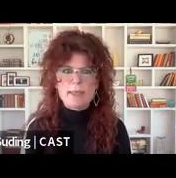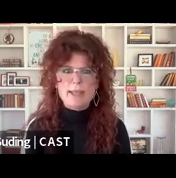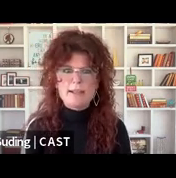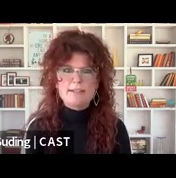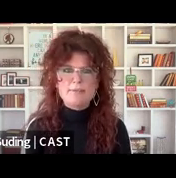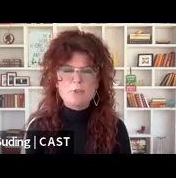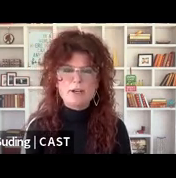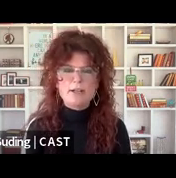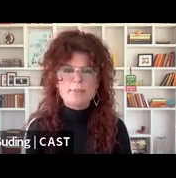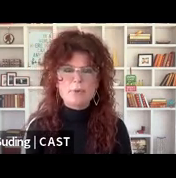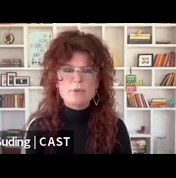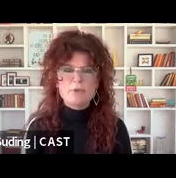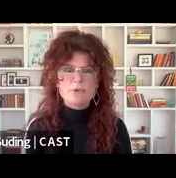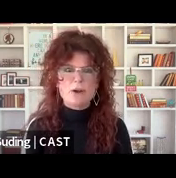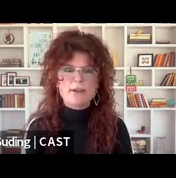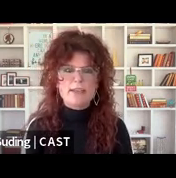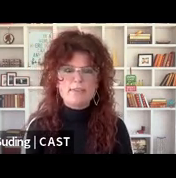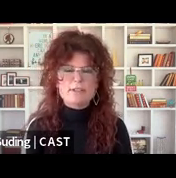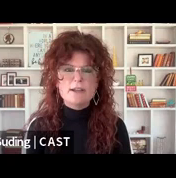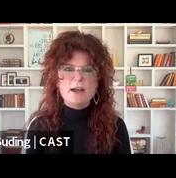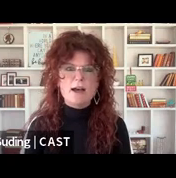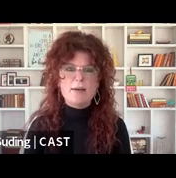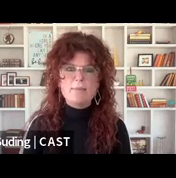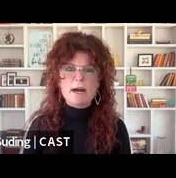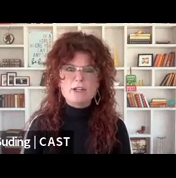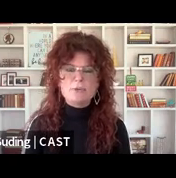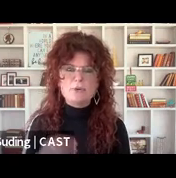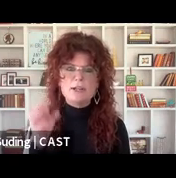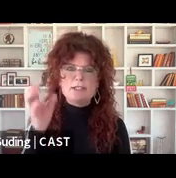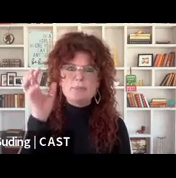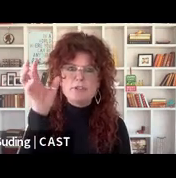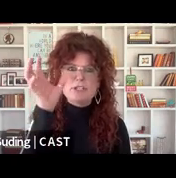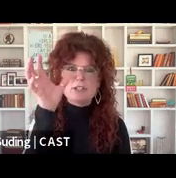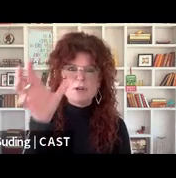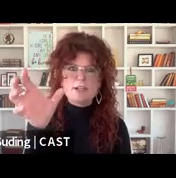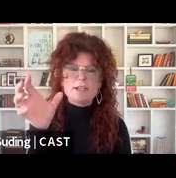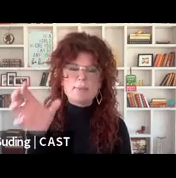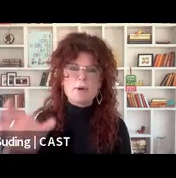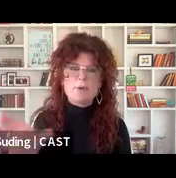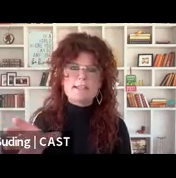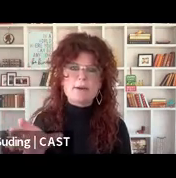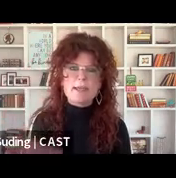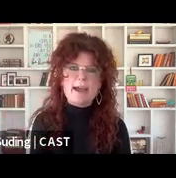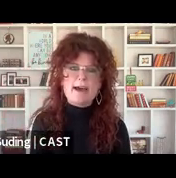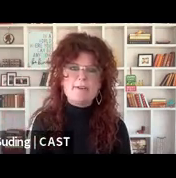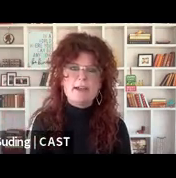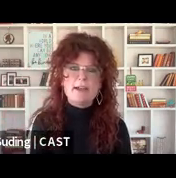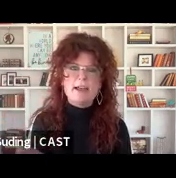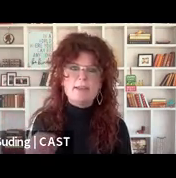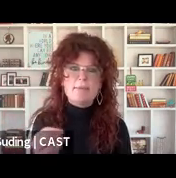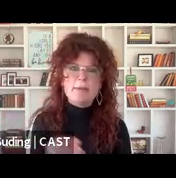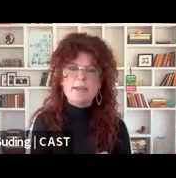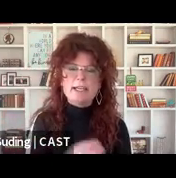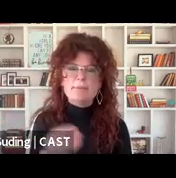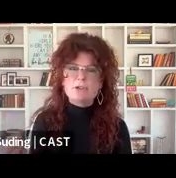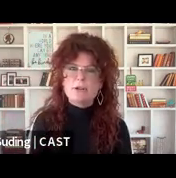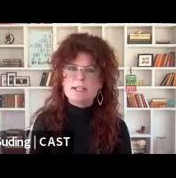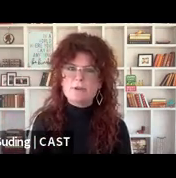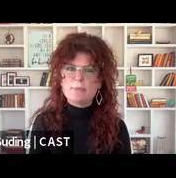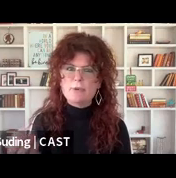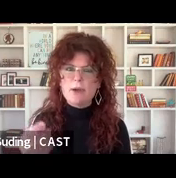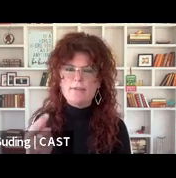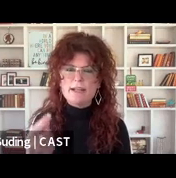would recommend is if you wanted to peruse through our Canvas module to just look at the components that we have, and then maybe that